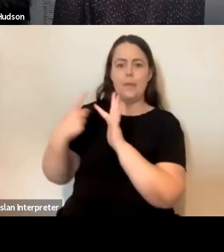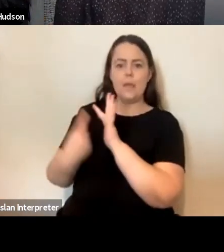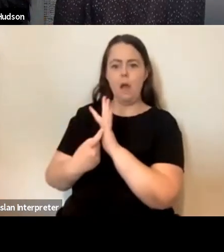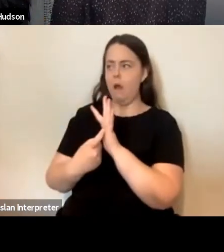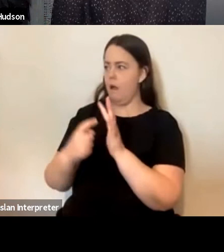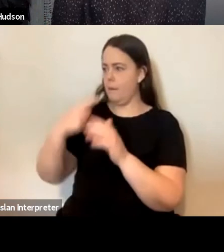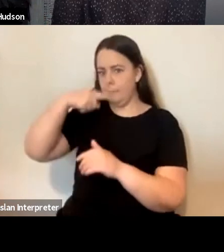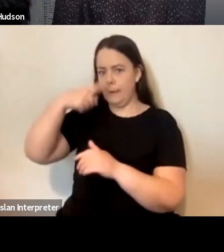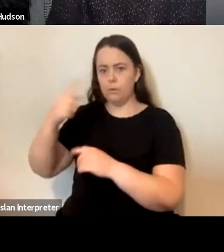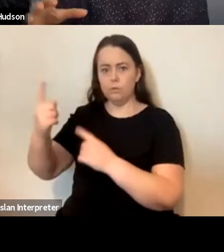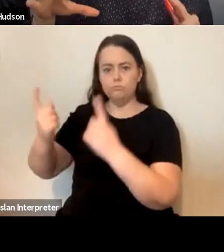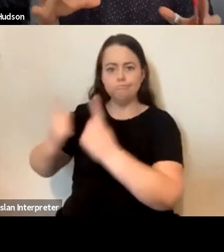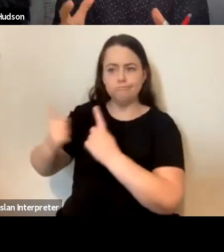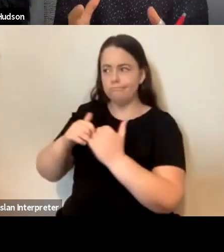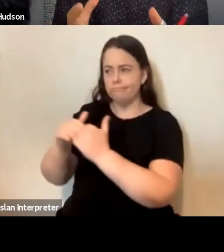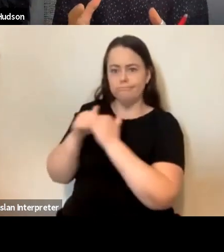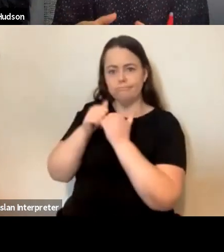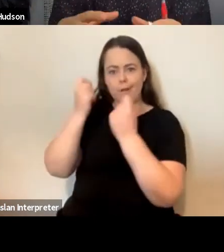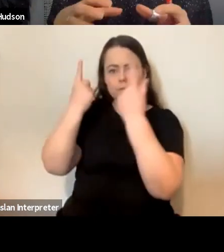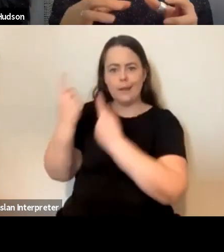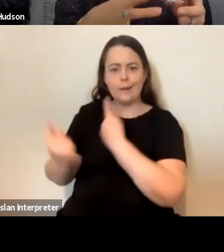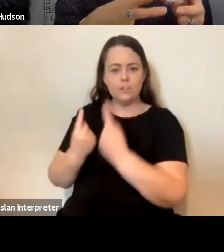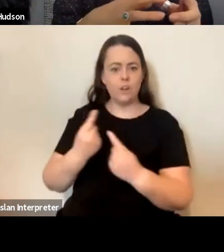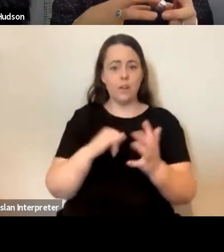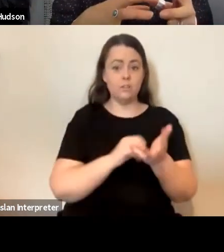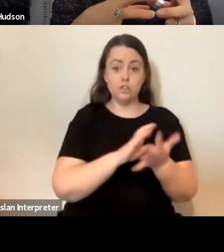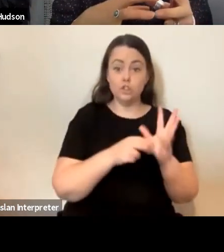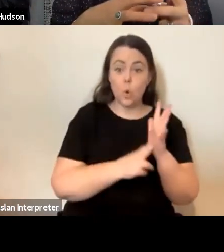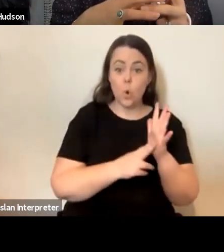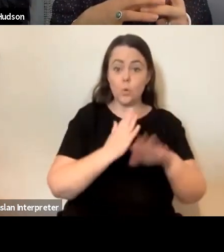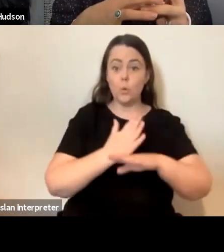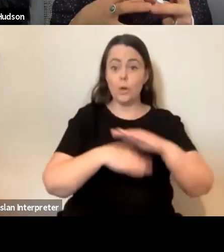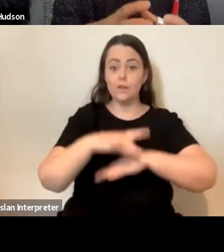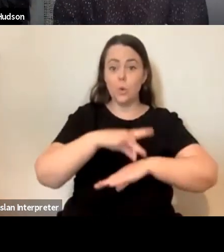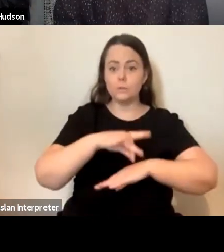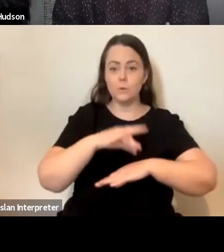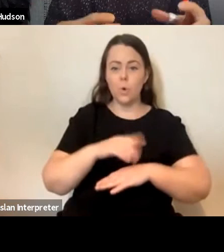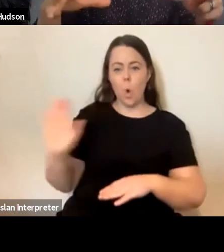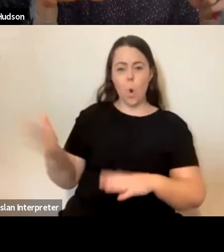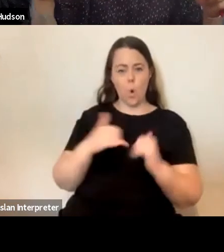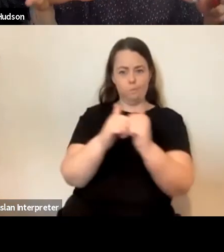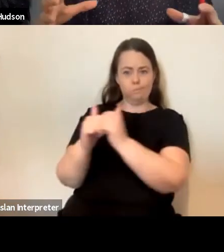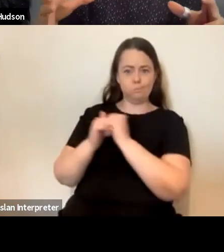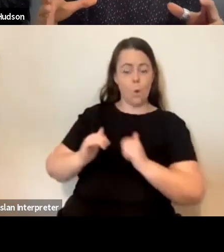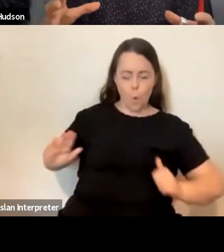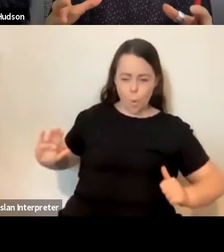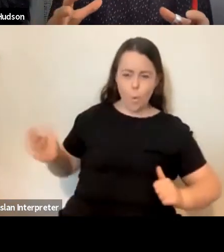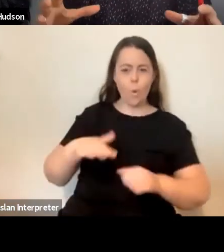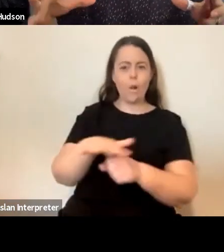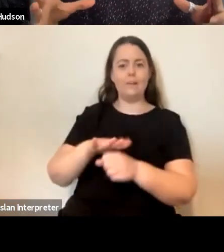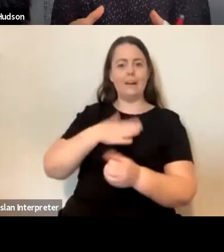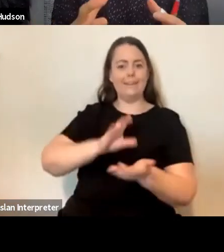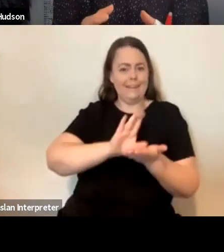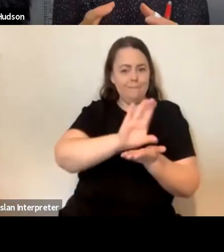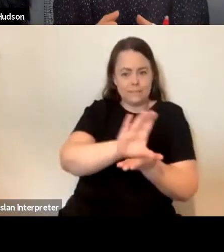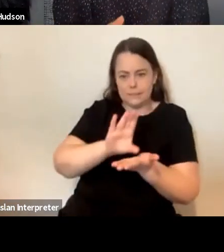of view. All of these parts that need to be invested in, and the opportunities